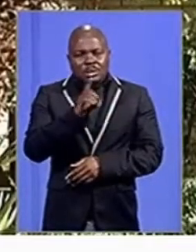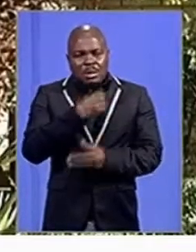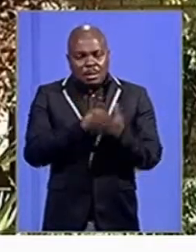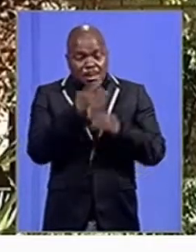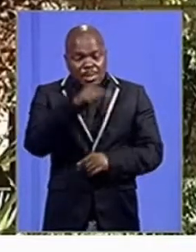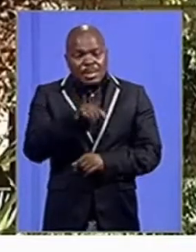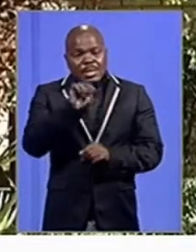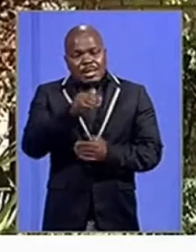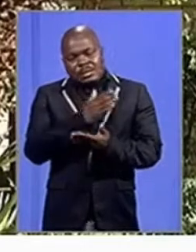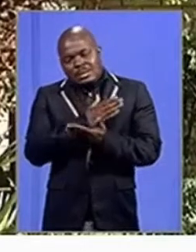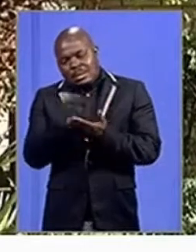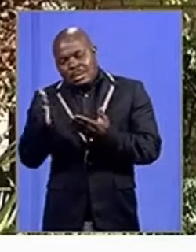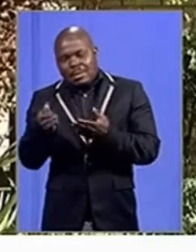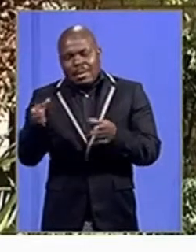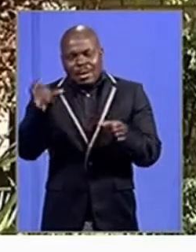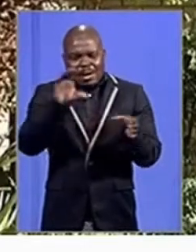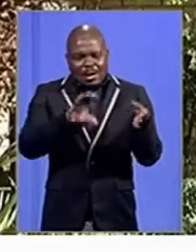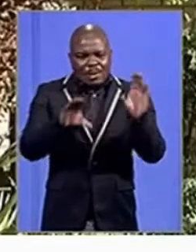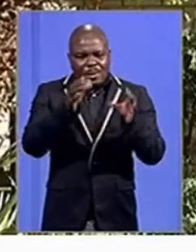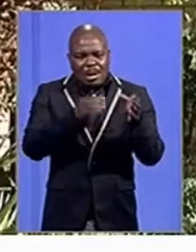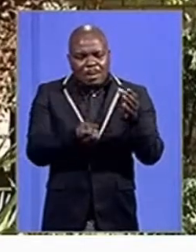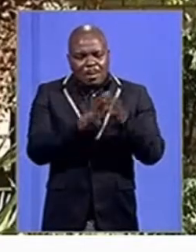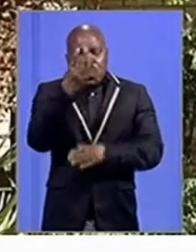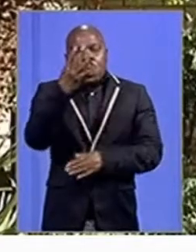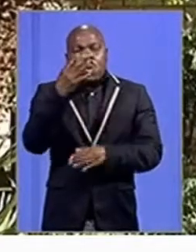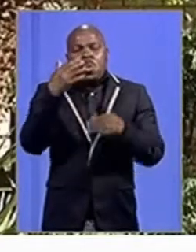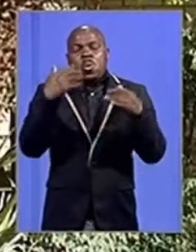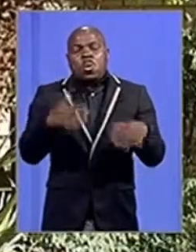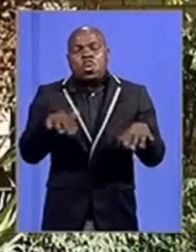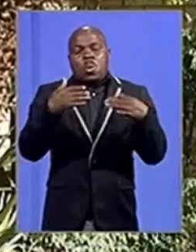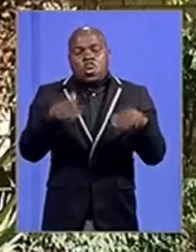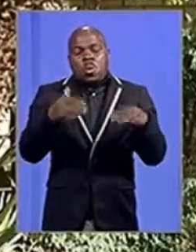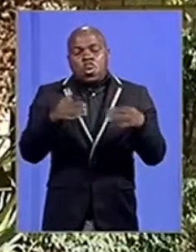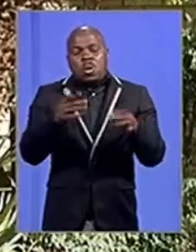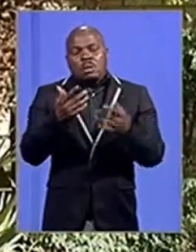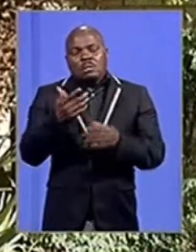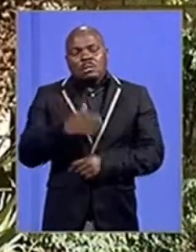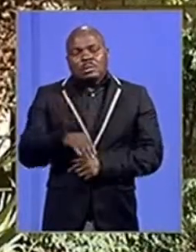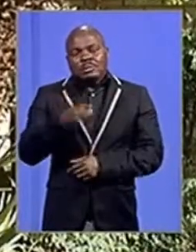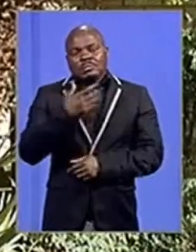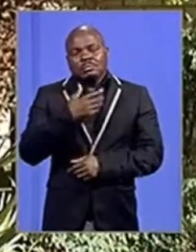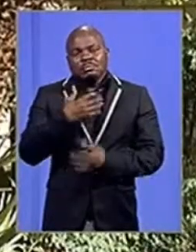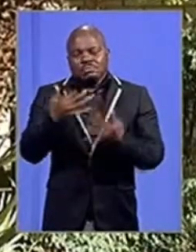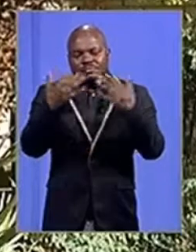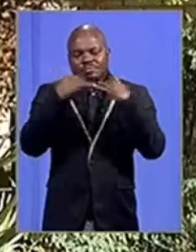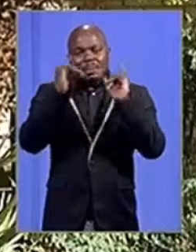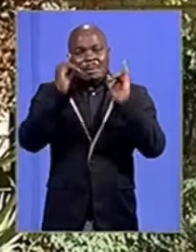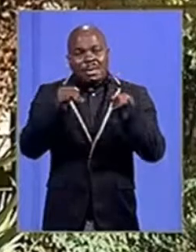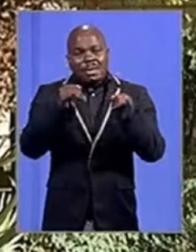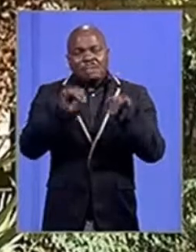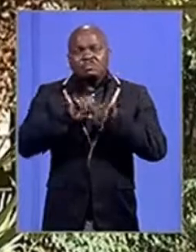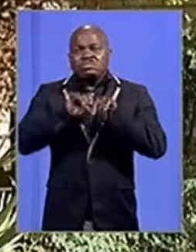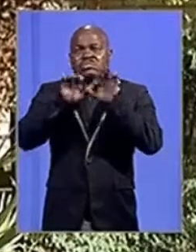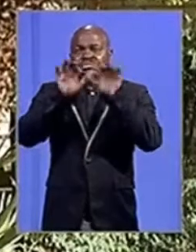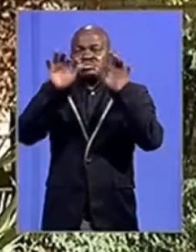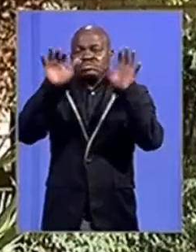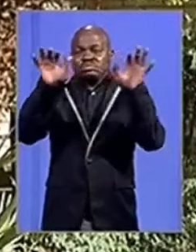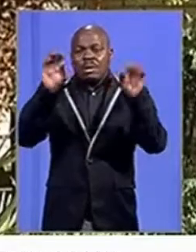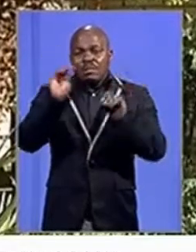some chemical reactions which produce significant amount of carbon dioxide, and it raises carbon